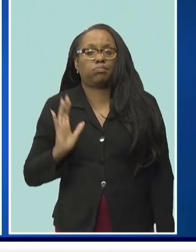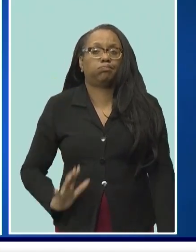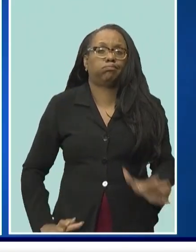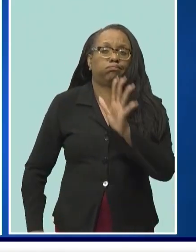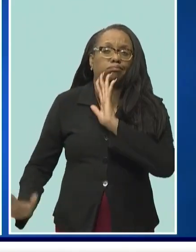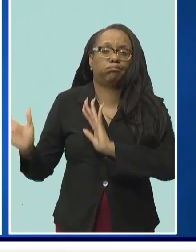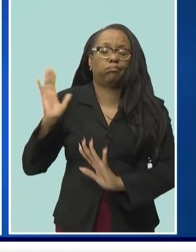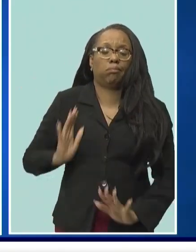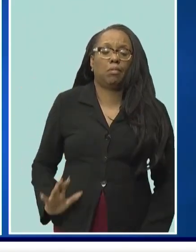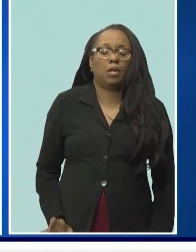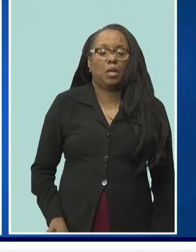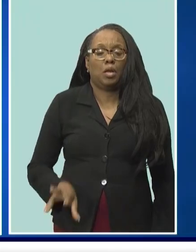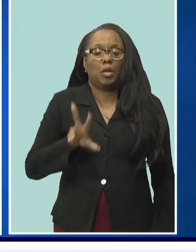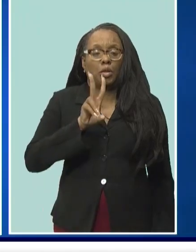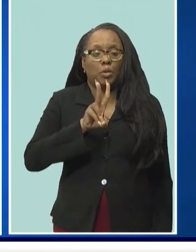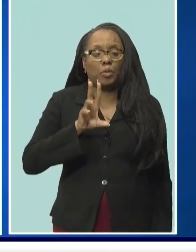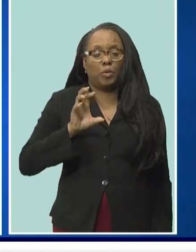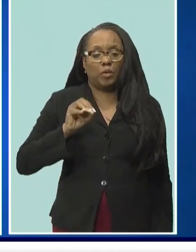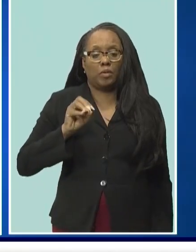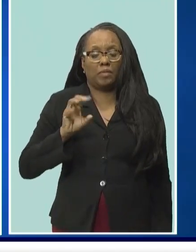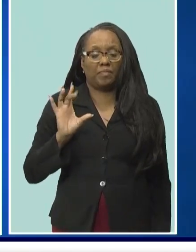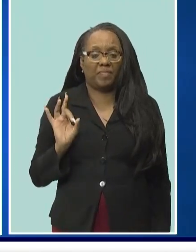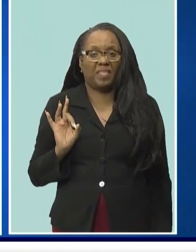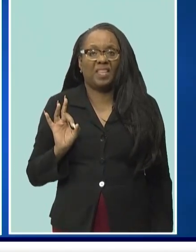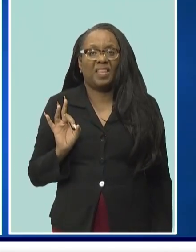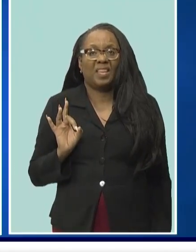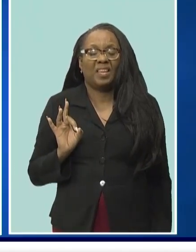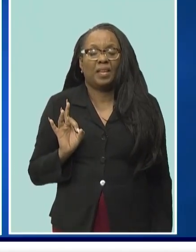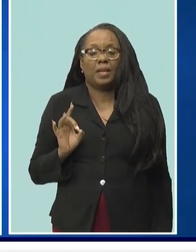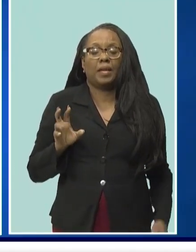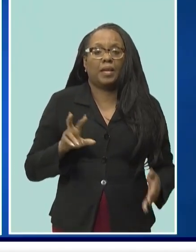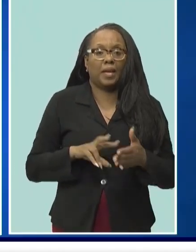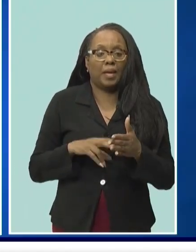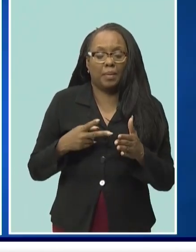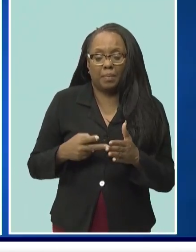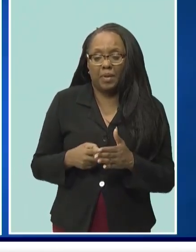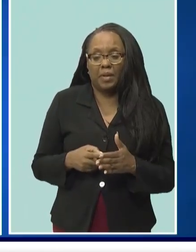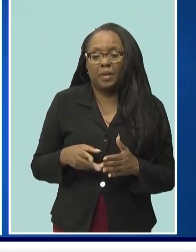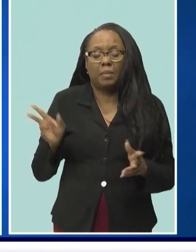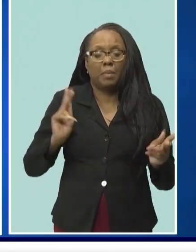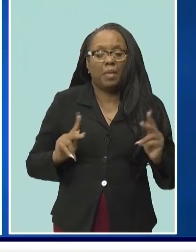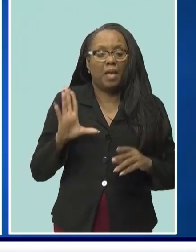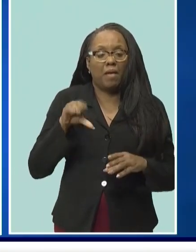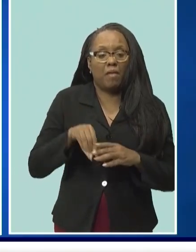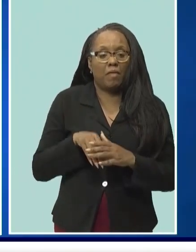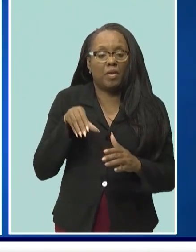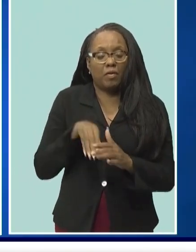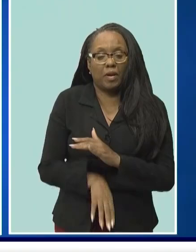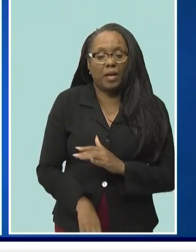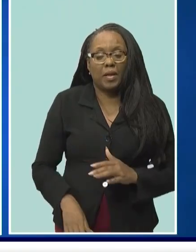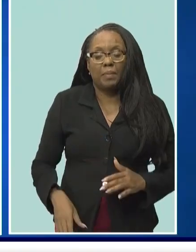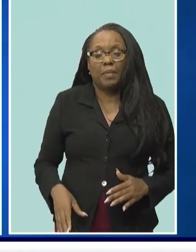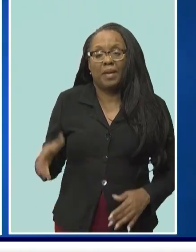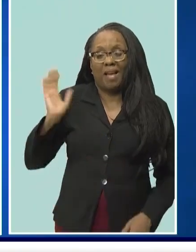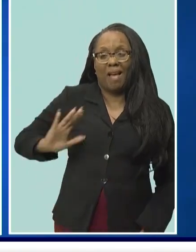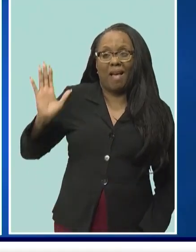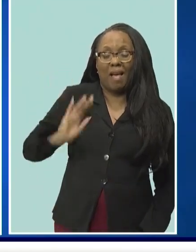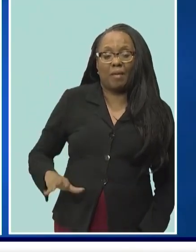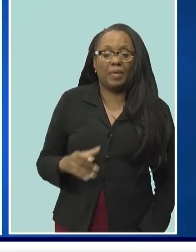those people in 2008 would have been between the ages of 11 to